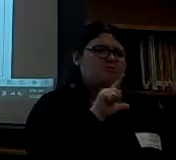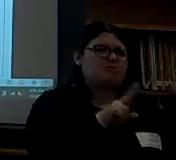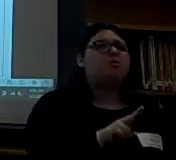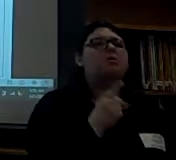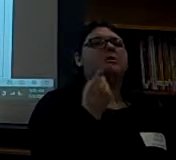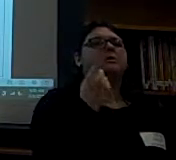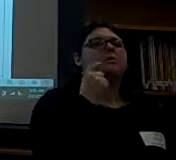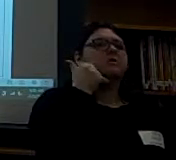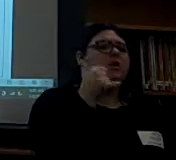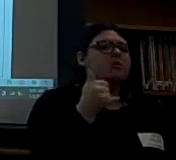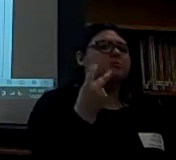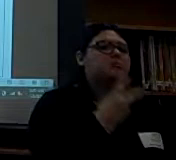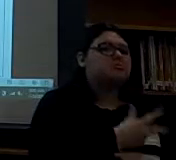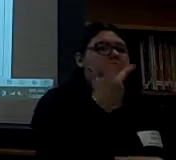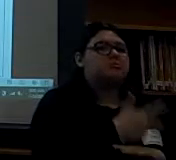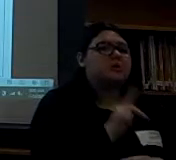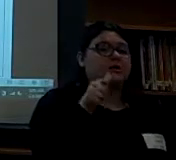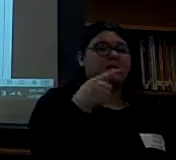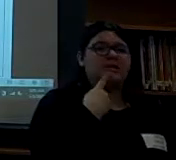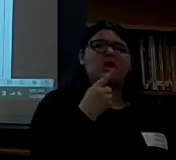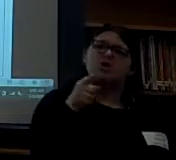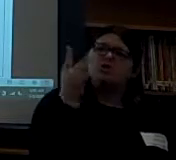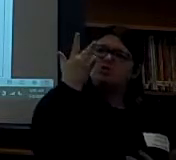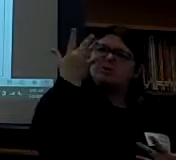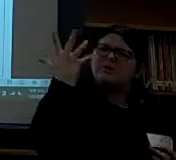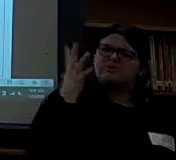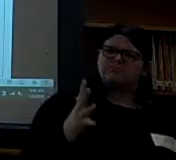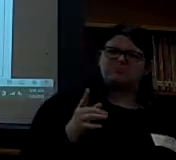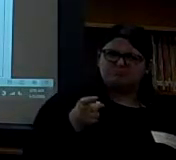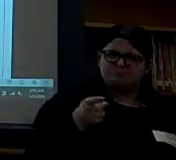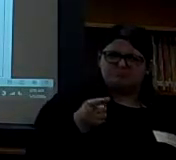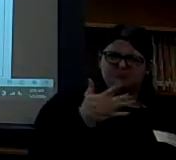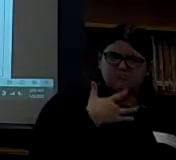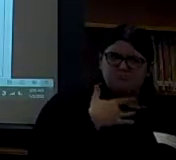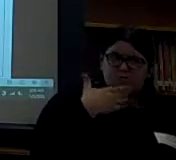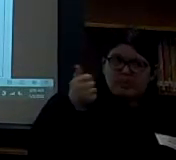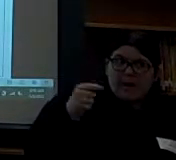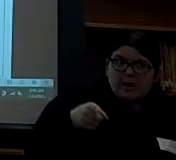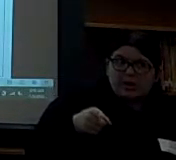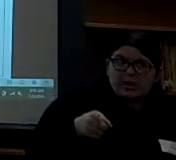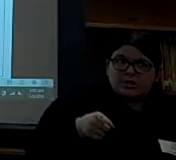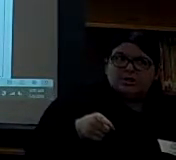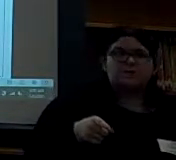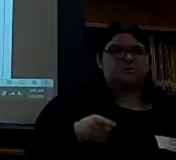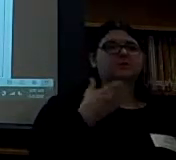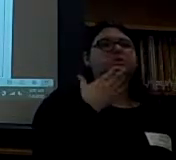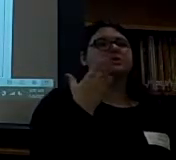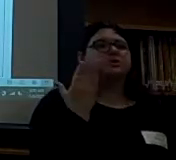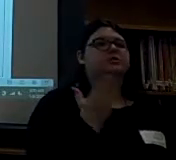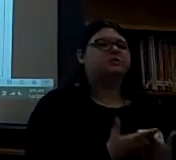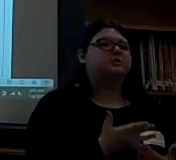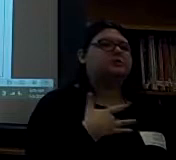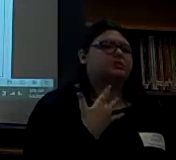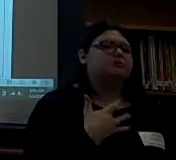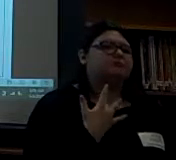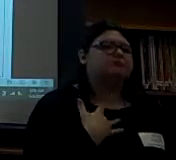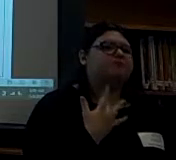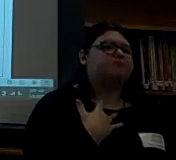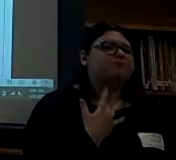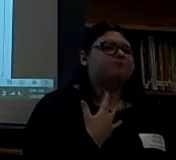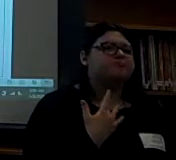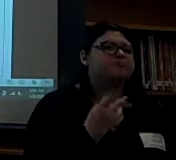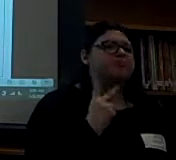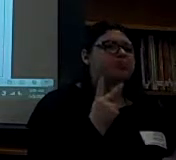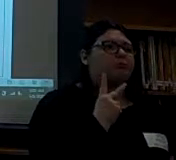you 2 or 3 days later, and they're like, hey, you were sick. How are you doing? It feels so good to know that people are seeing us, and they're taking time out of their